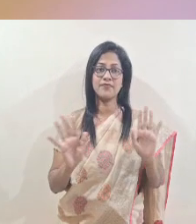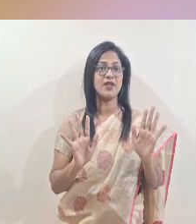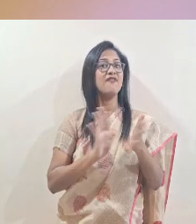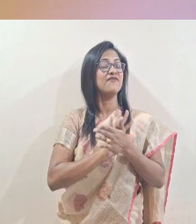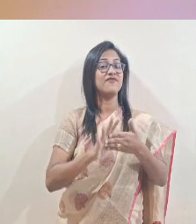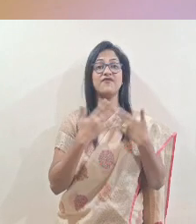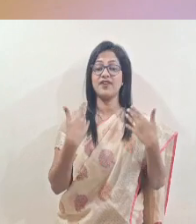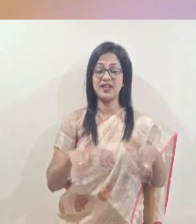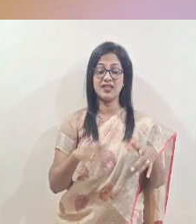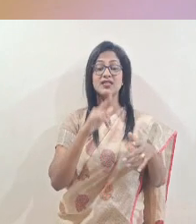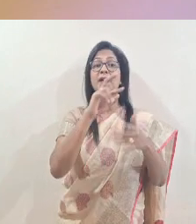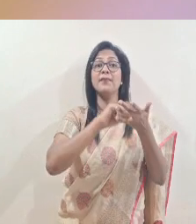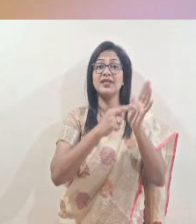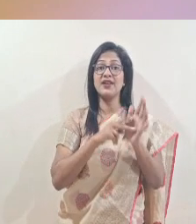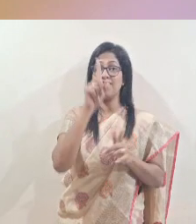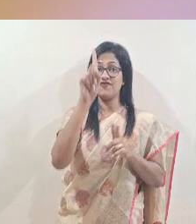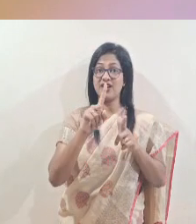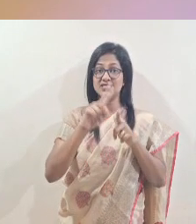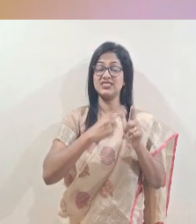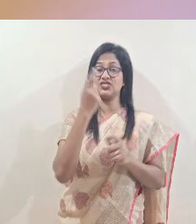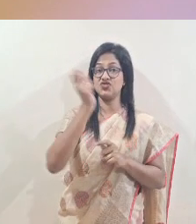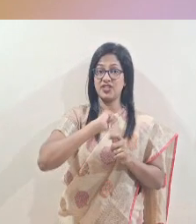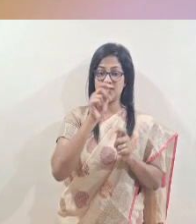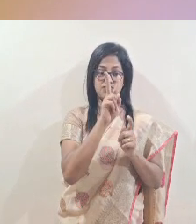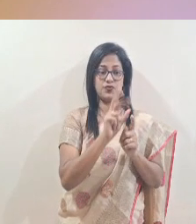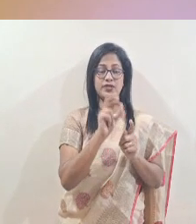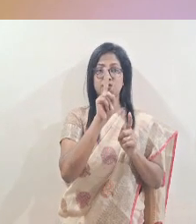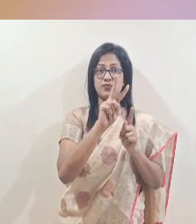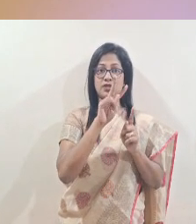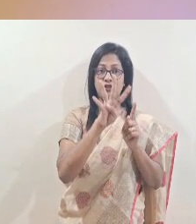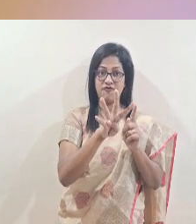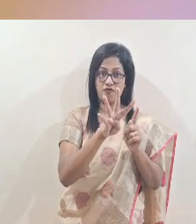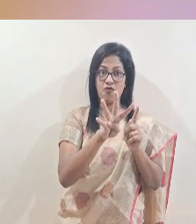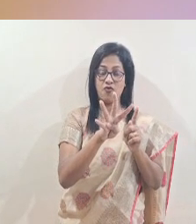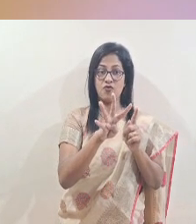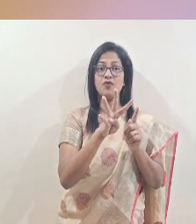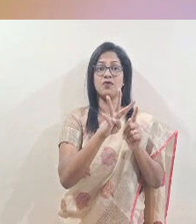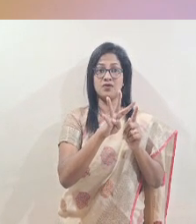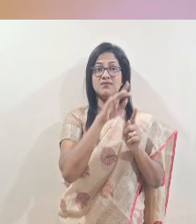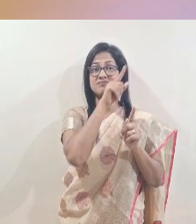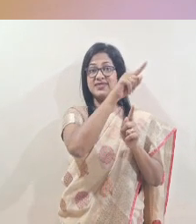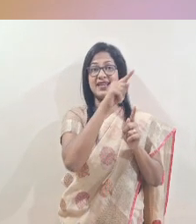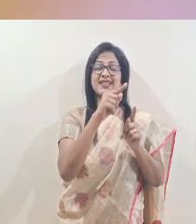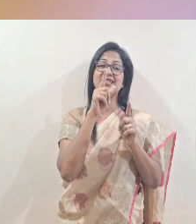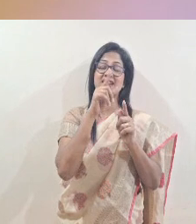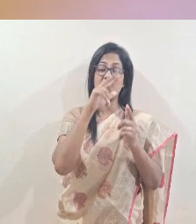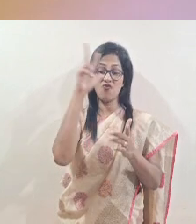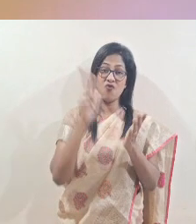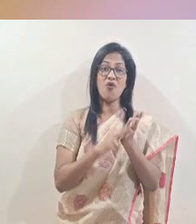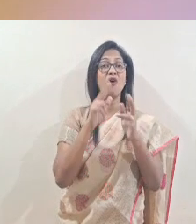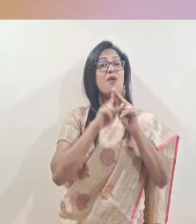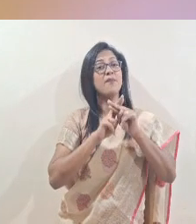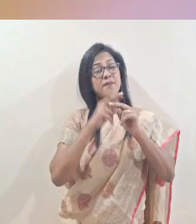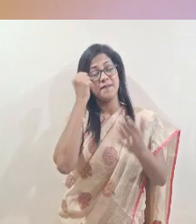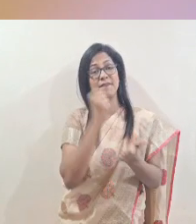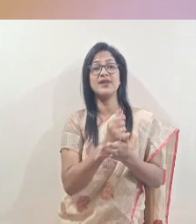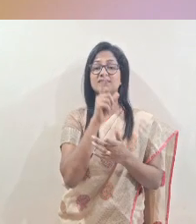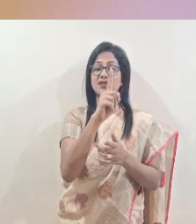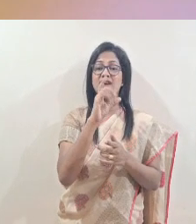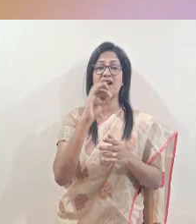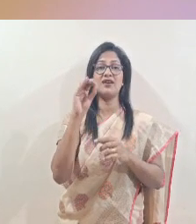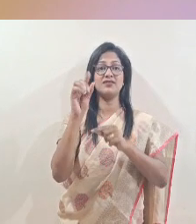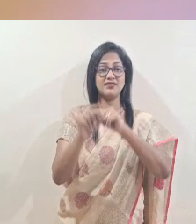that from 1 January 2024, it is 100% expectation by law for